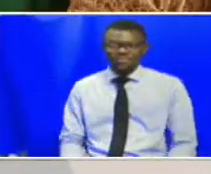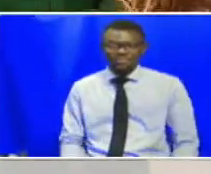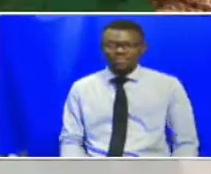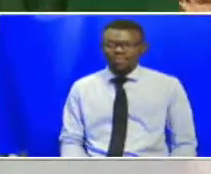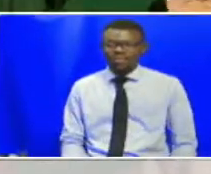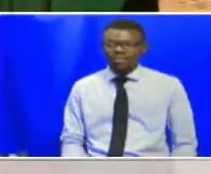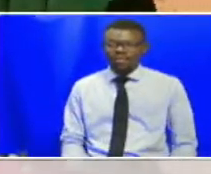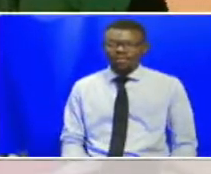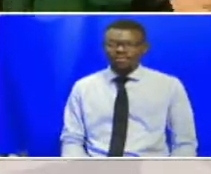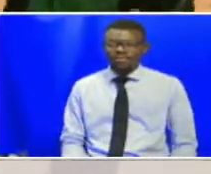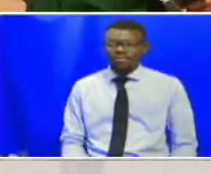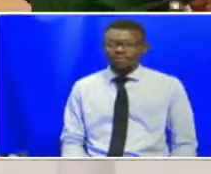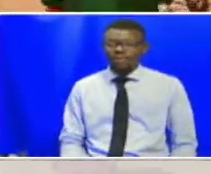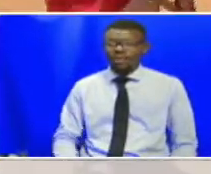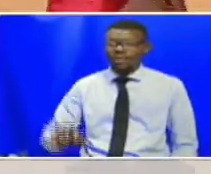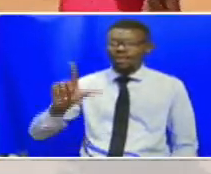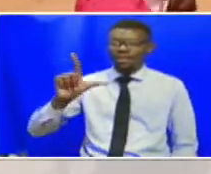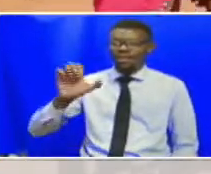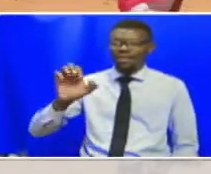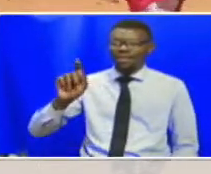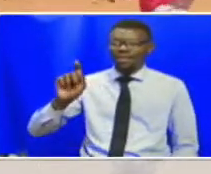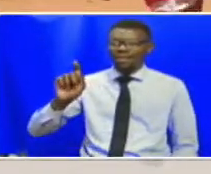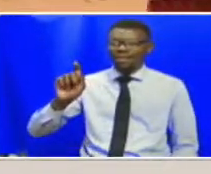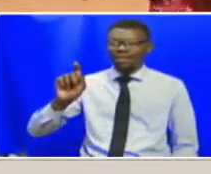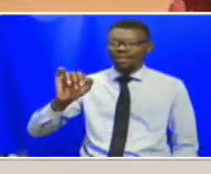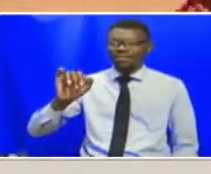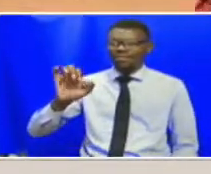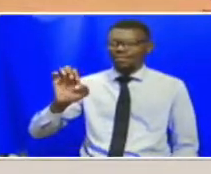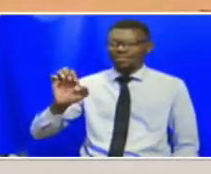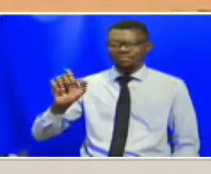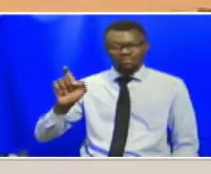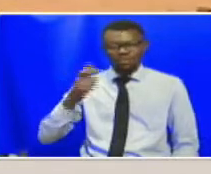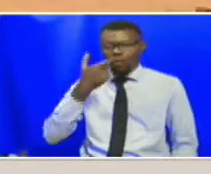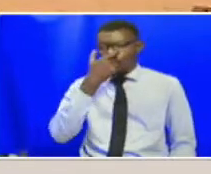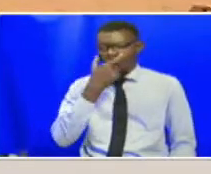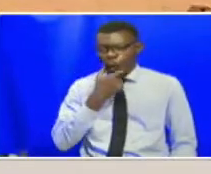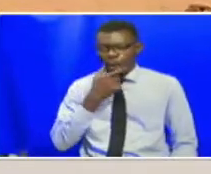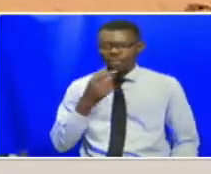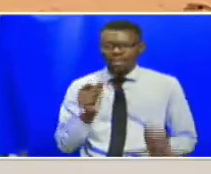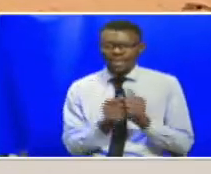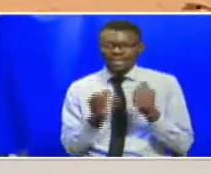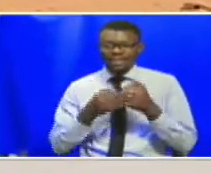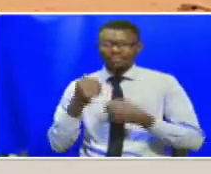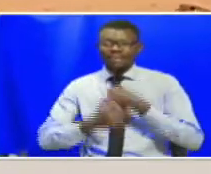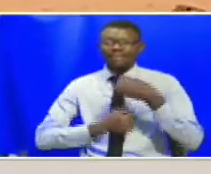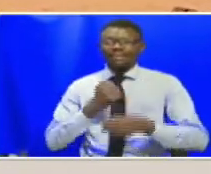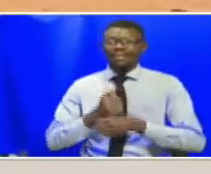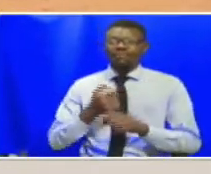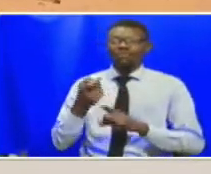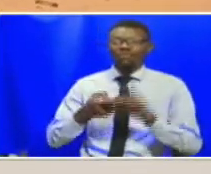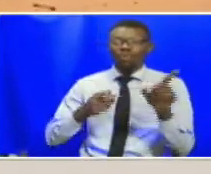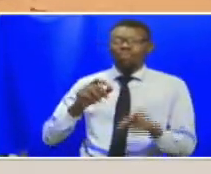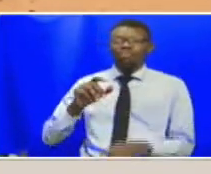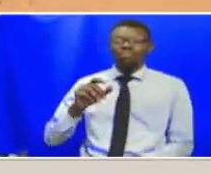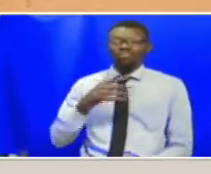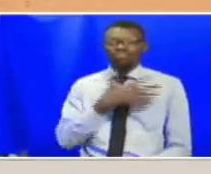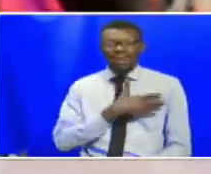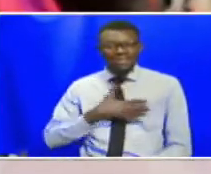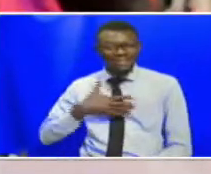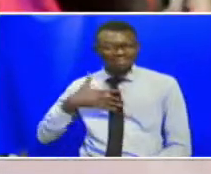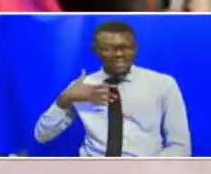Letire Sangit is 18 years old, a young Rendile Moran from Balan location in Laisamis, Marsabit